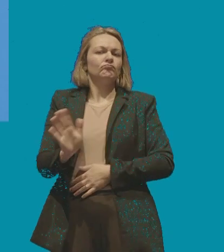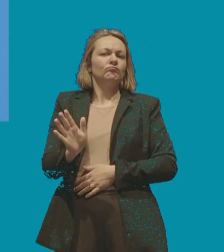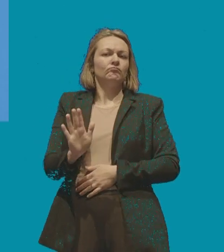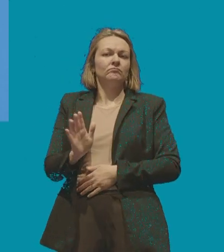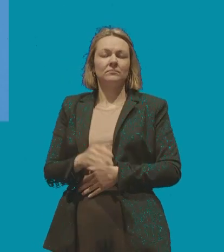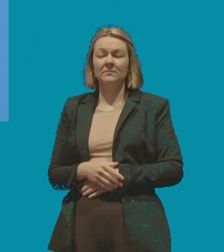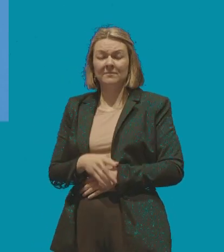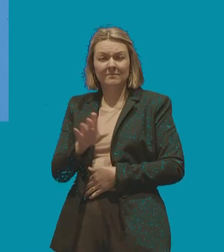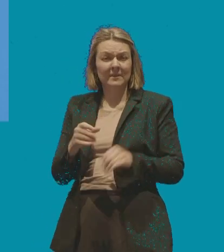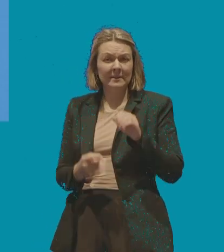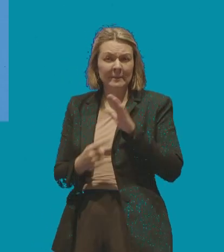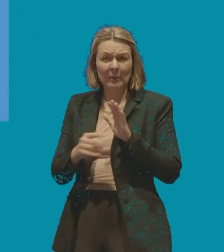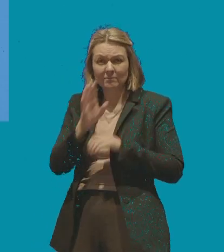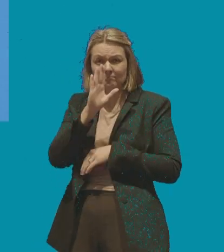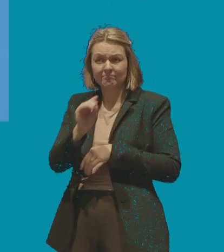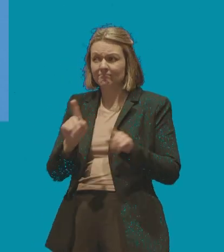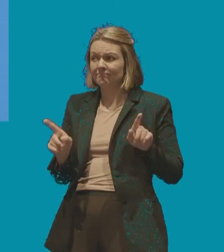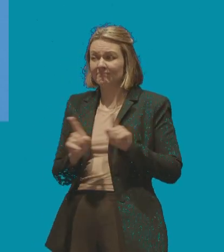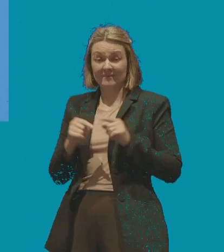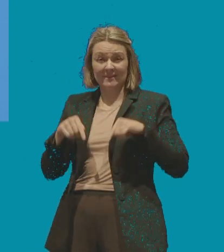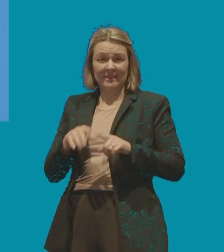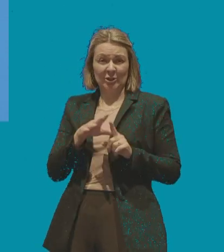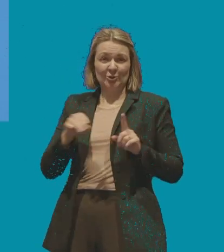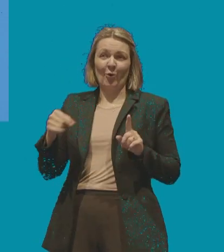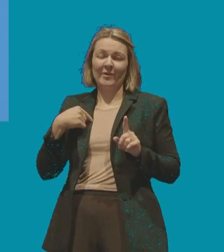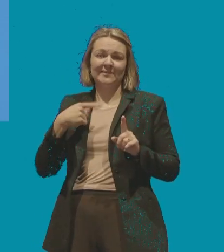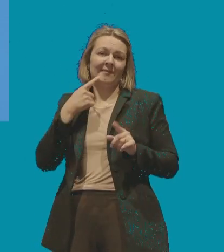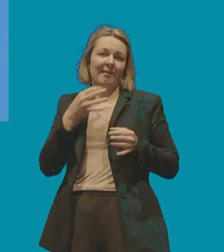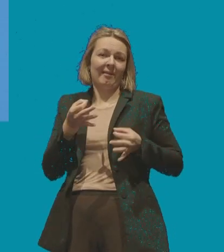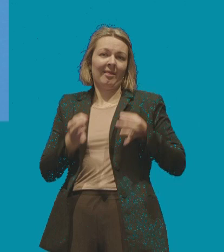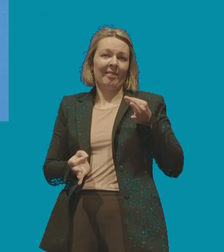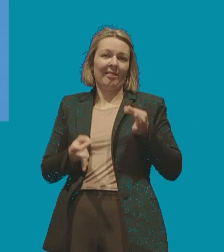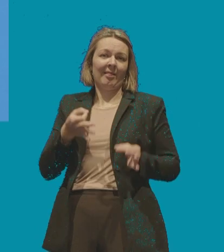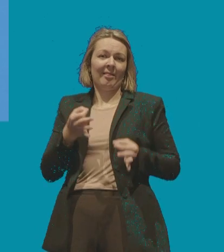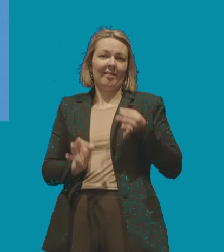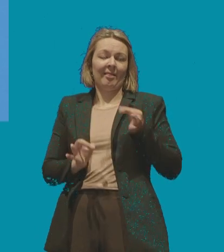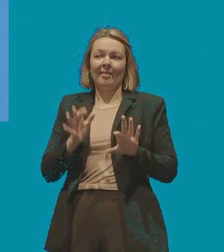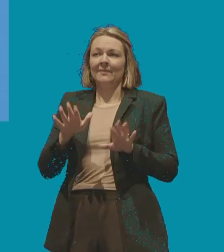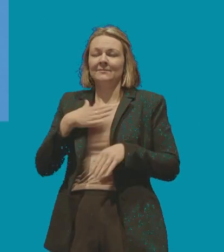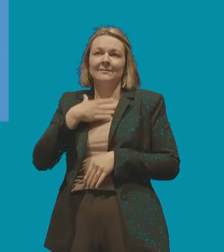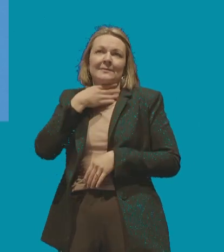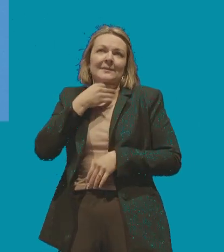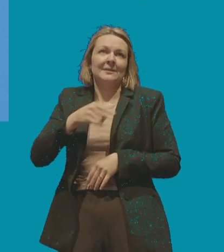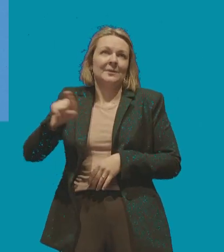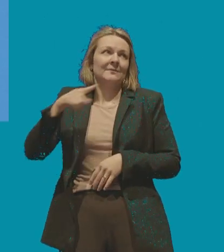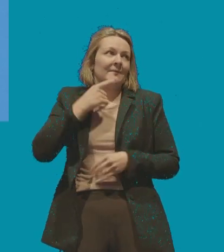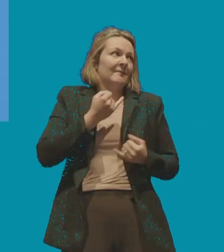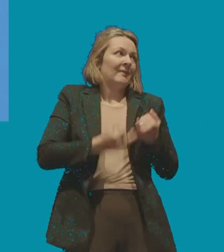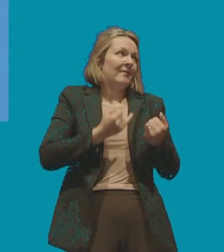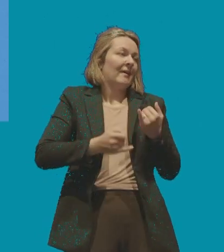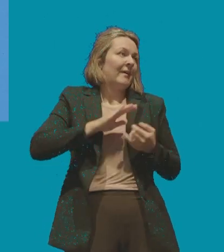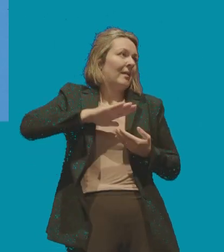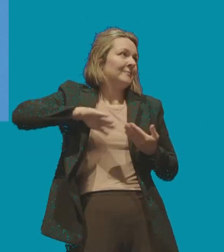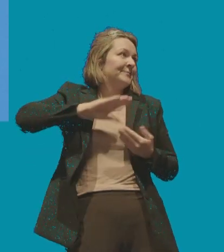this. Those culture wars that the Tories are playing with are just a desperate attempt to distract from their failures on